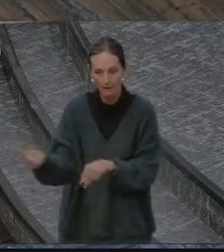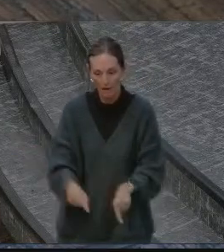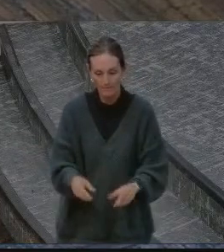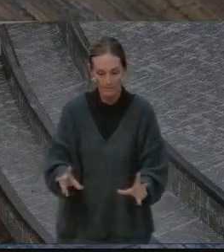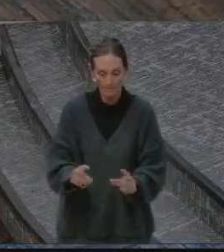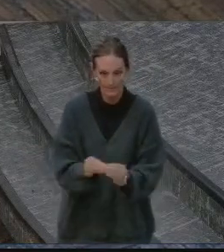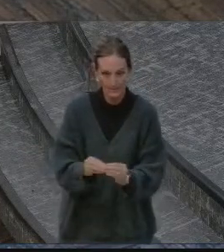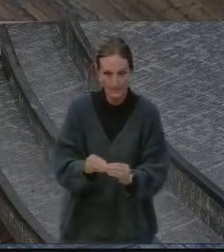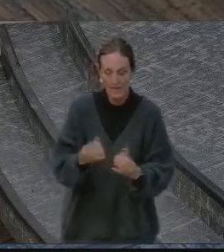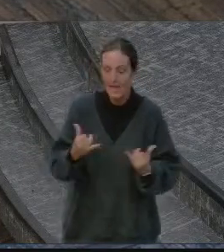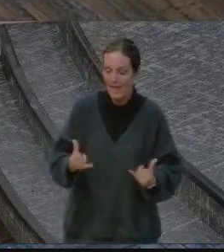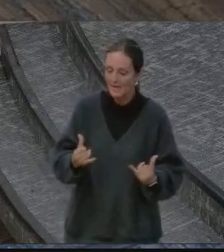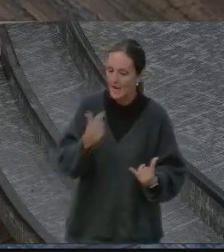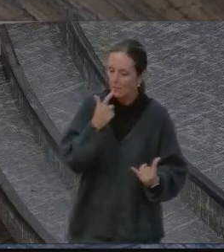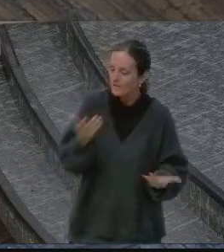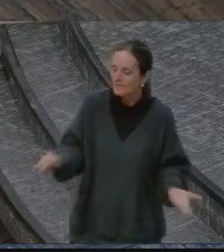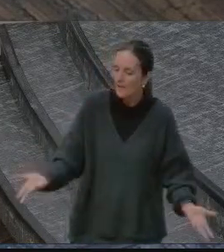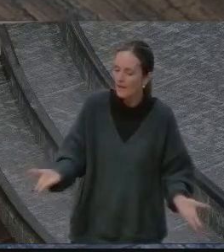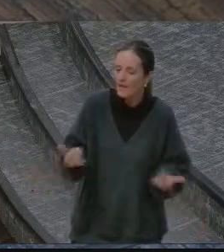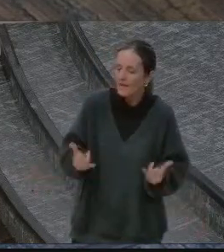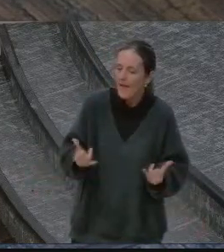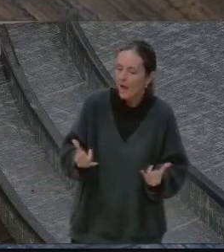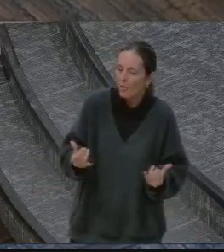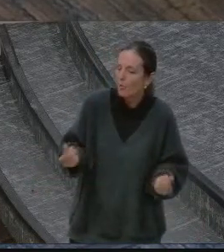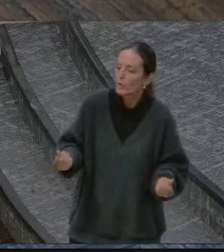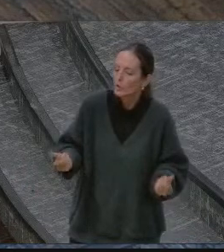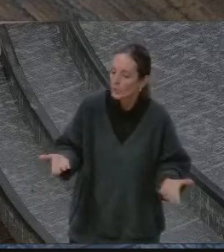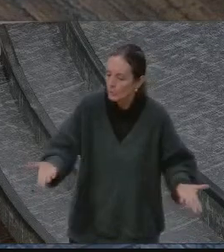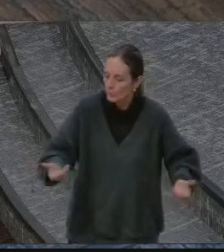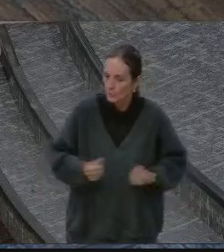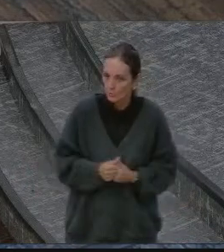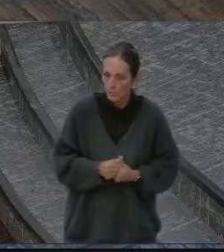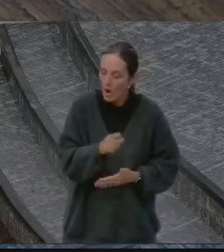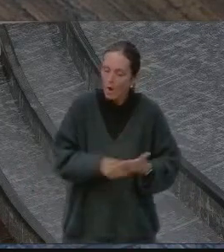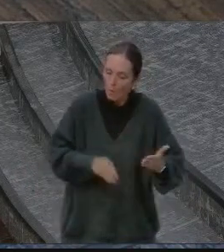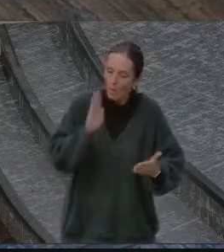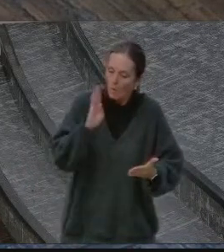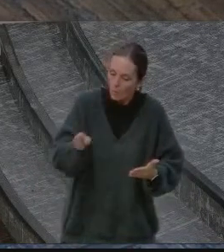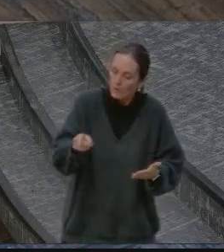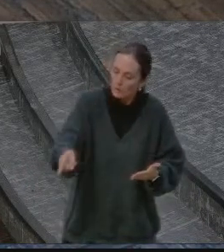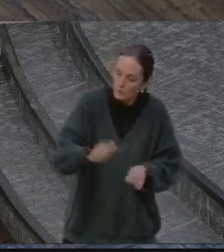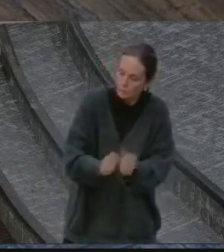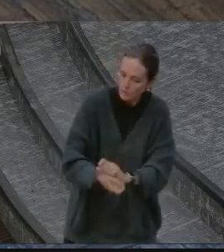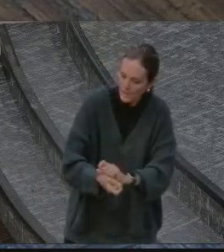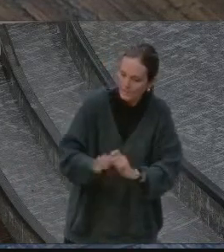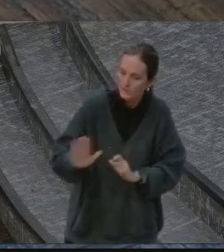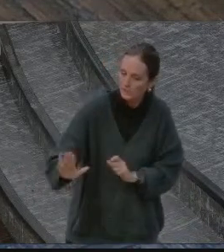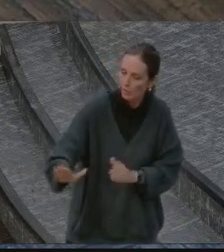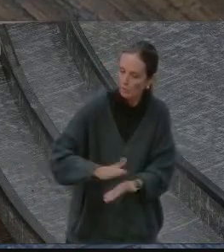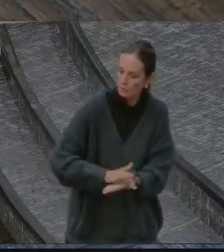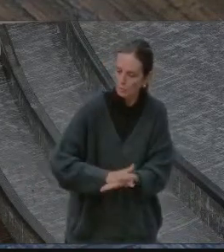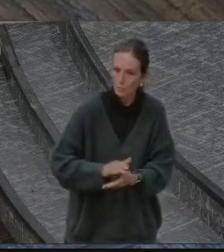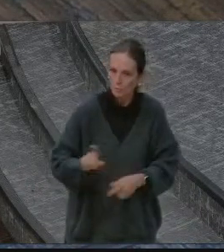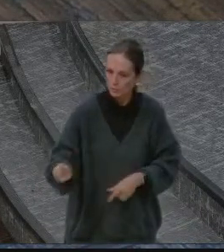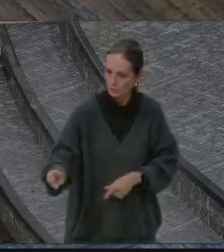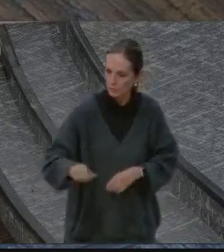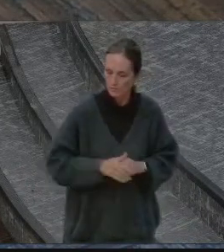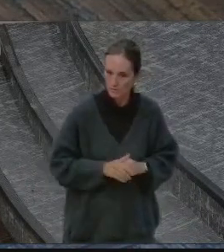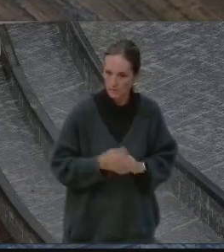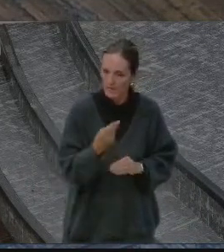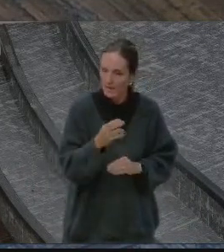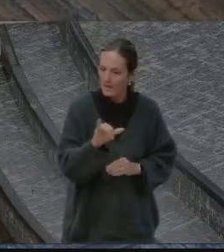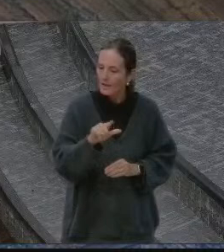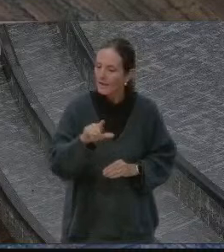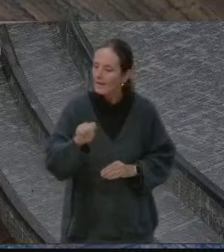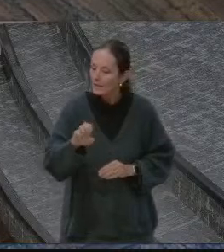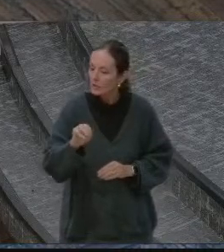say, now what? What is going to change at your school at Hillsman? And so